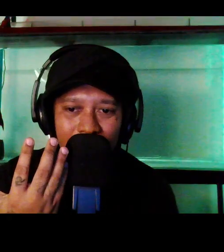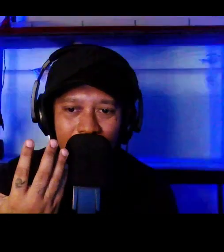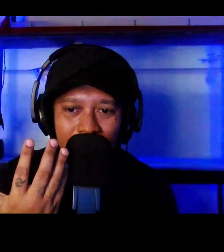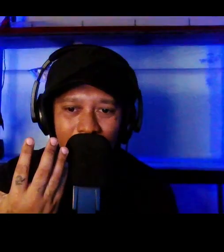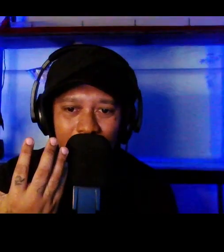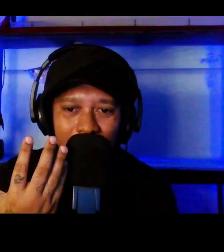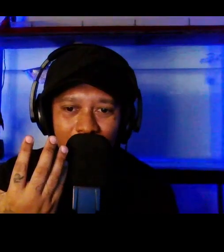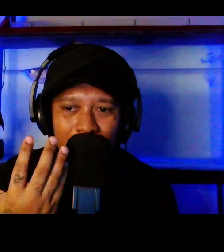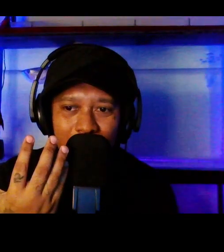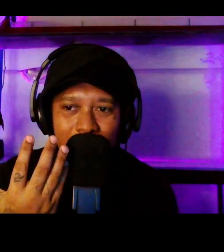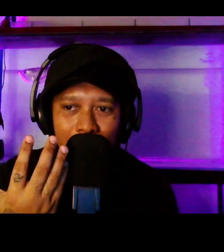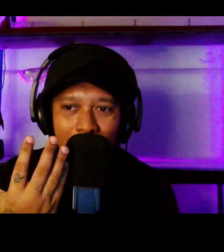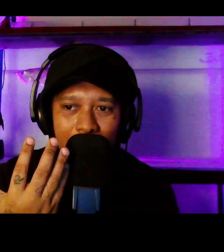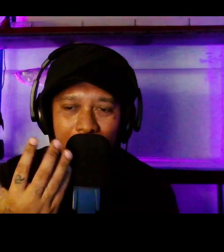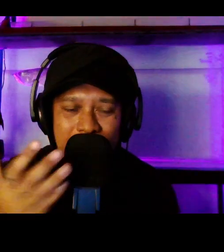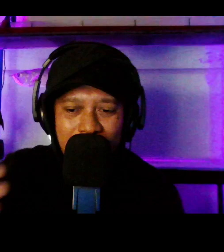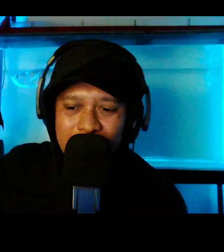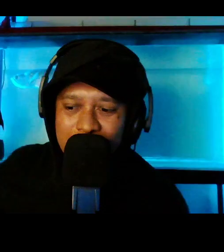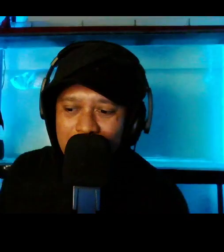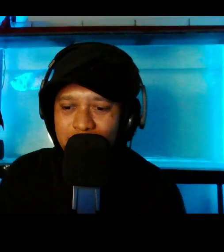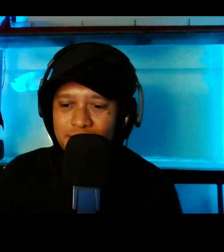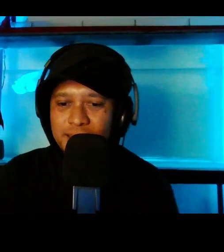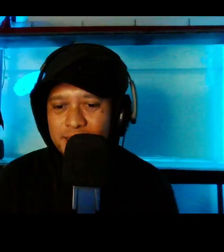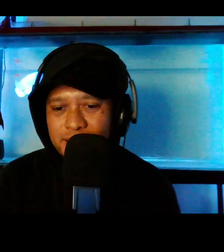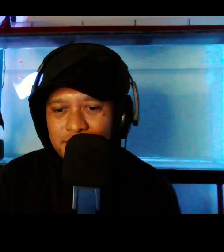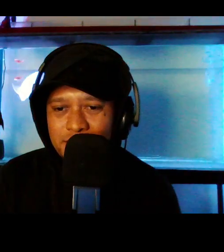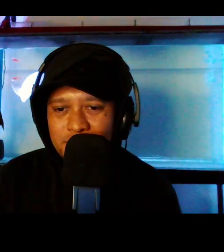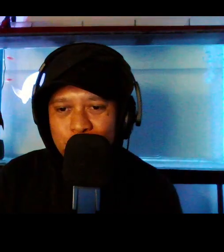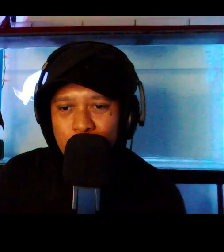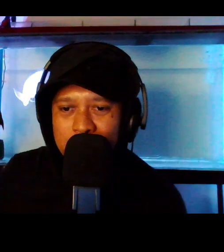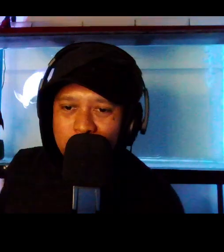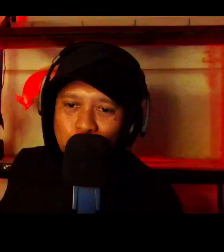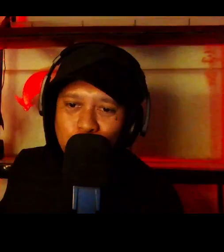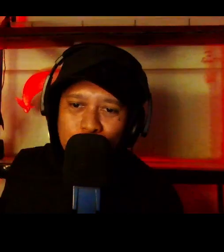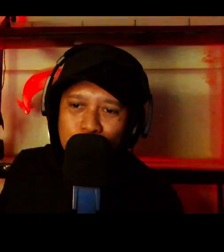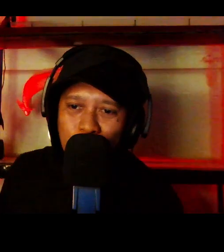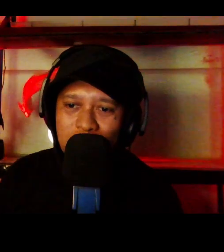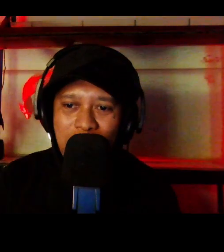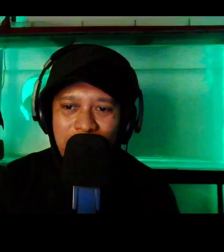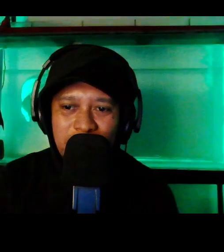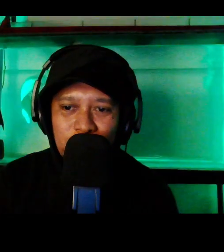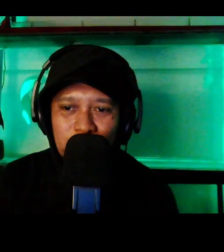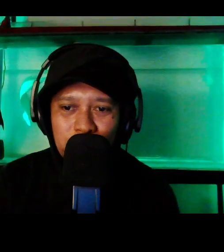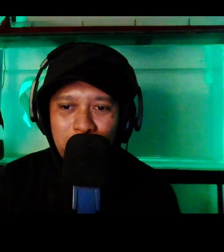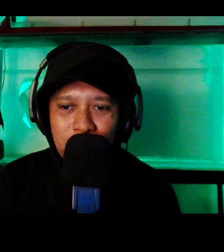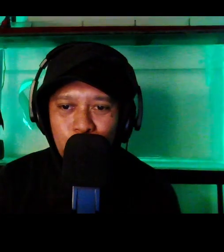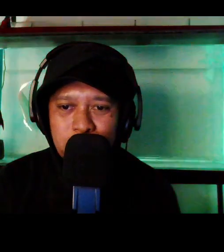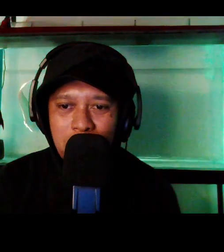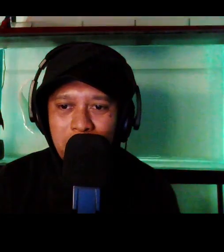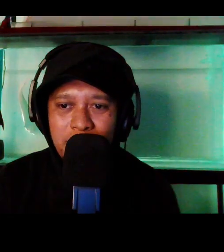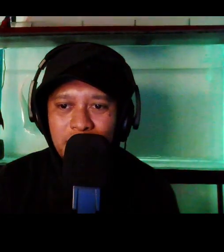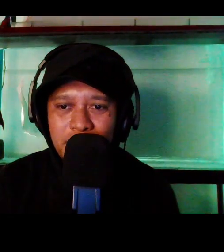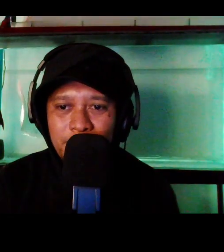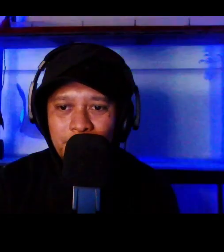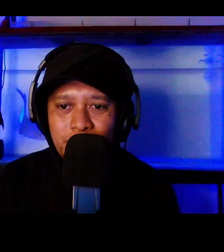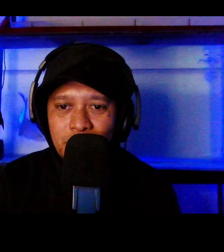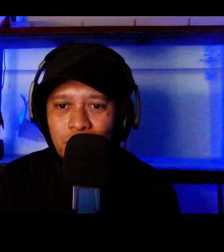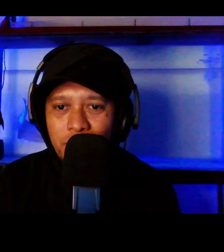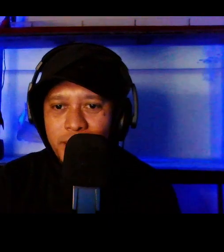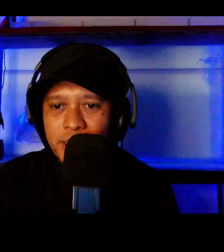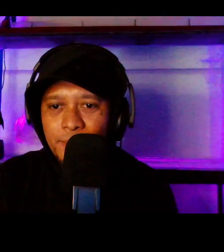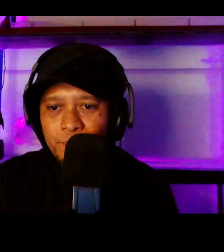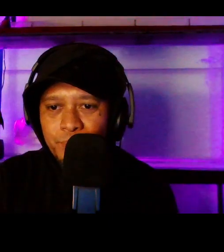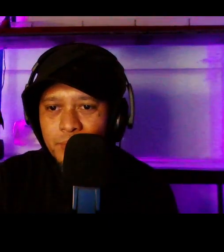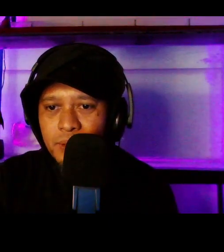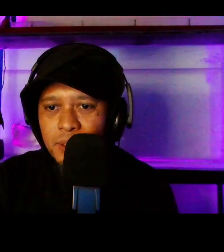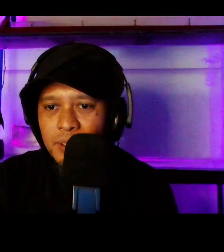natin. 'Di ba? Kasarinlan. So hindi 'to monetary yung pinag-uusapan.